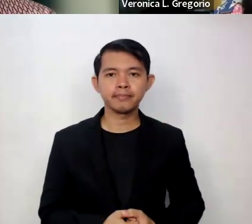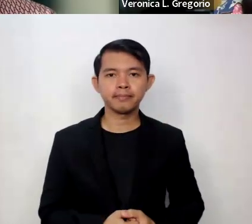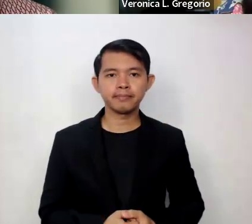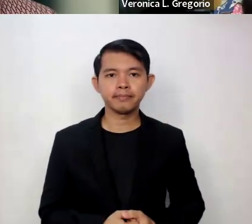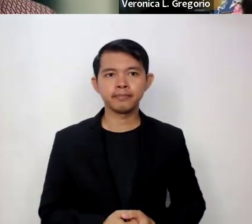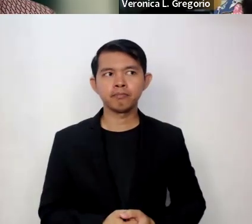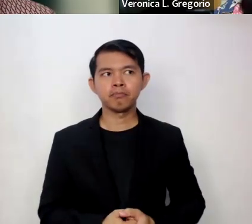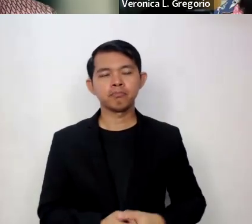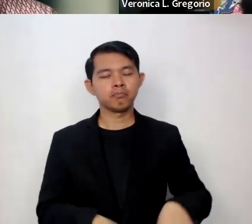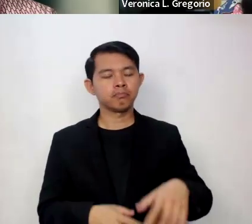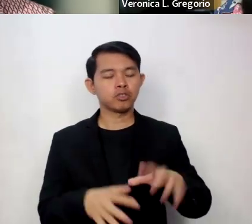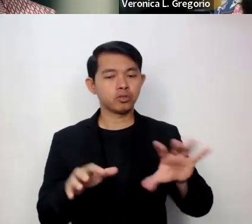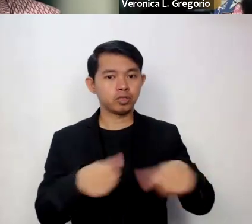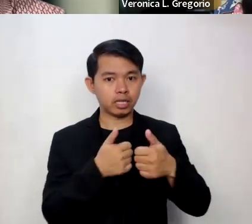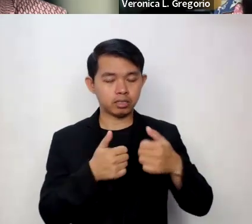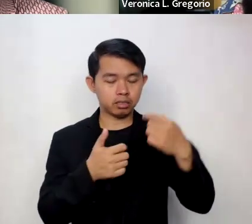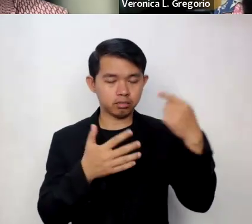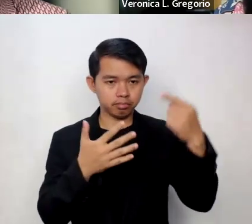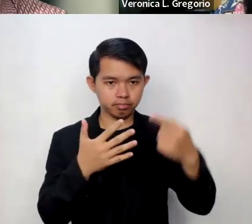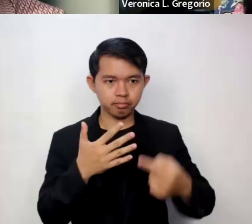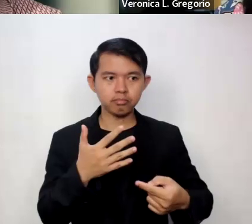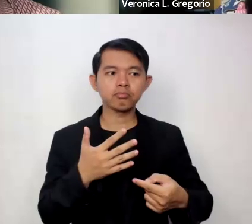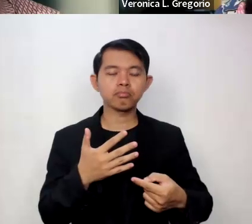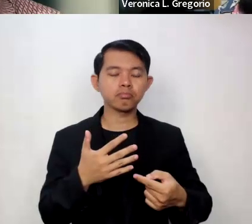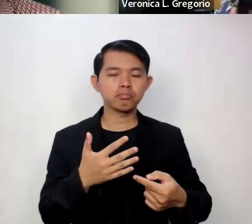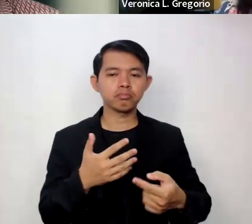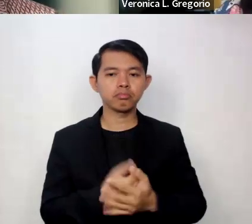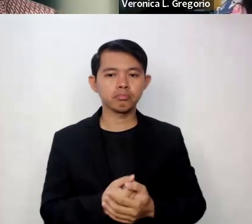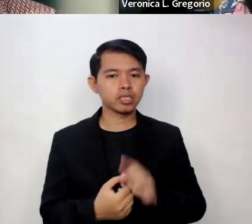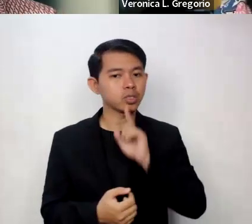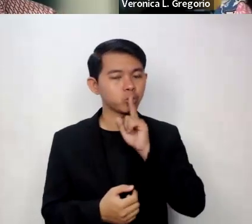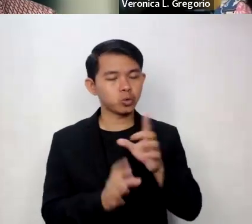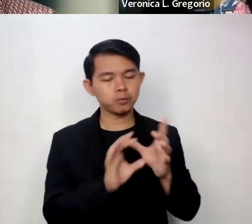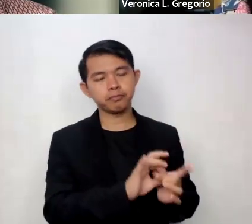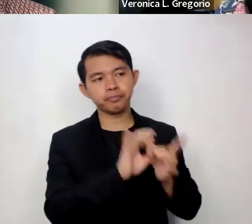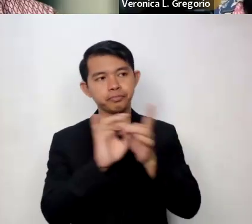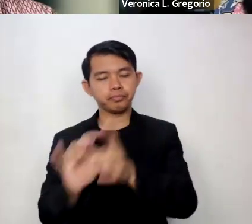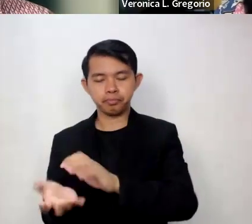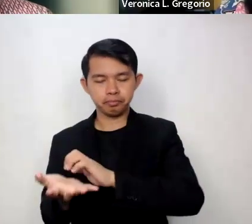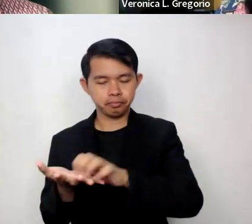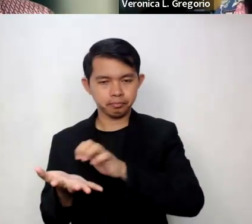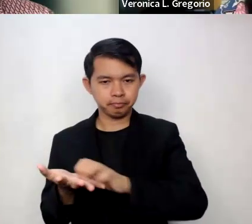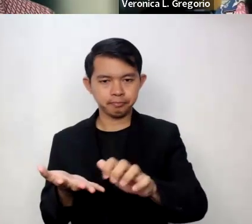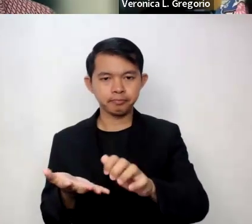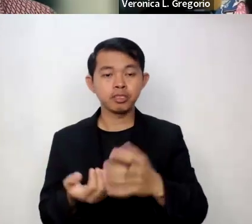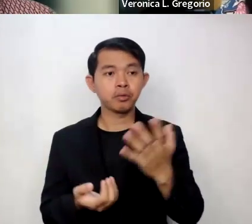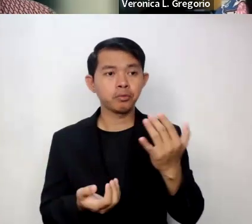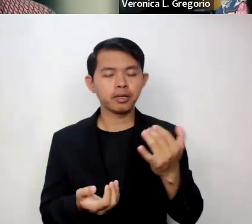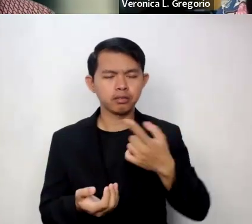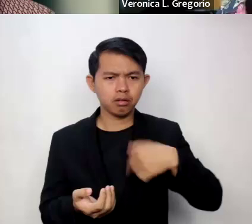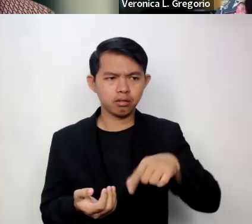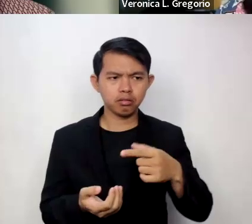theoretical challenges na binabanggit ng ibang panelists, it's very connected to the practical, eh. Because how can you